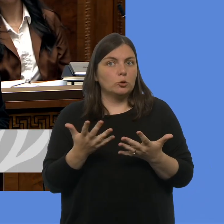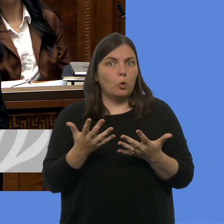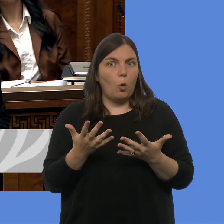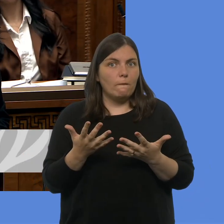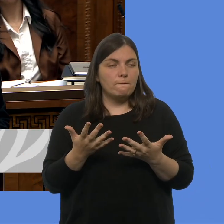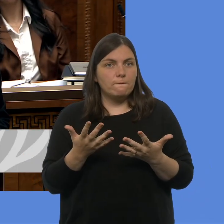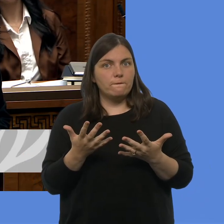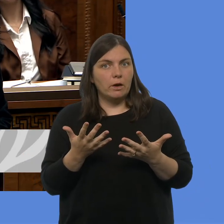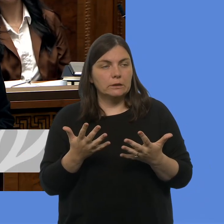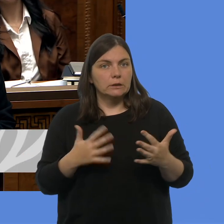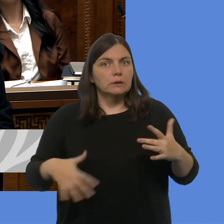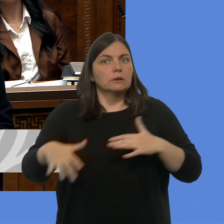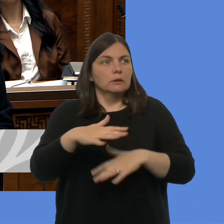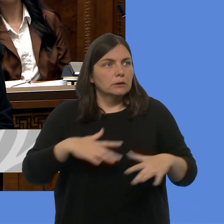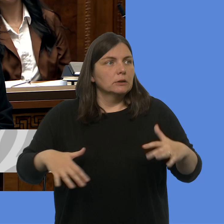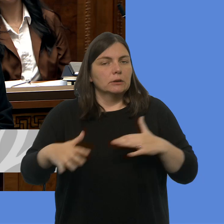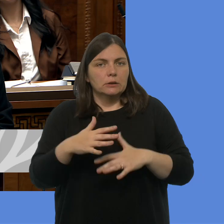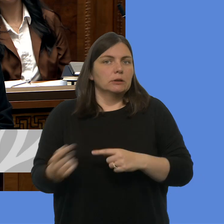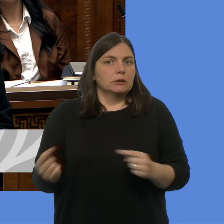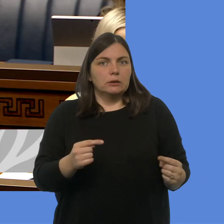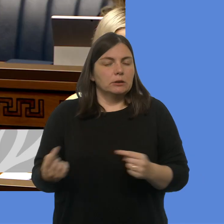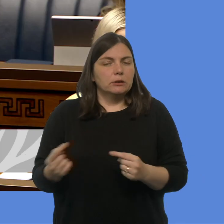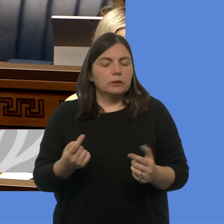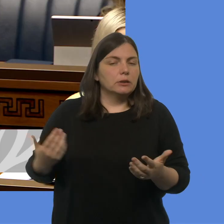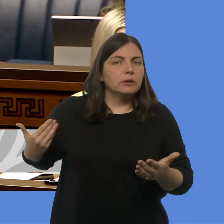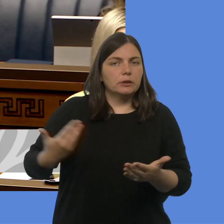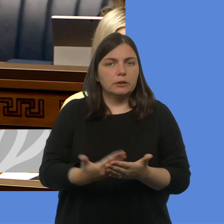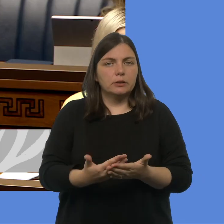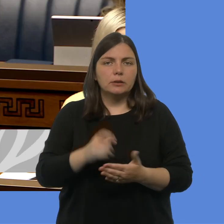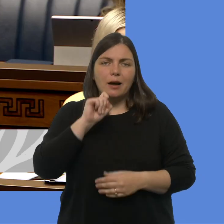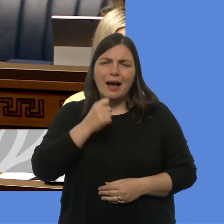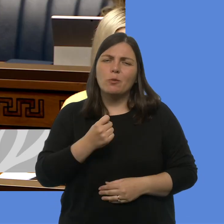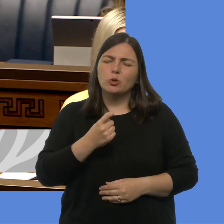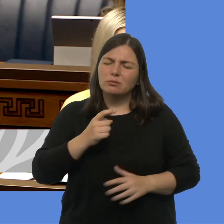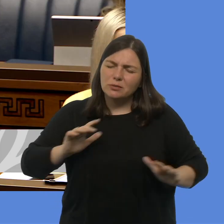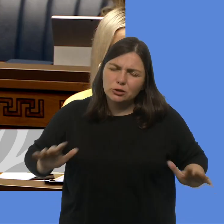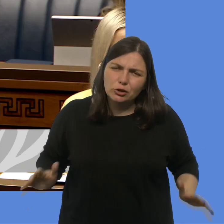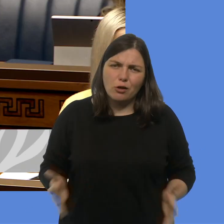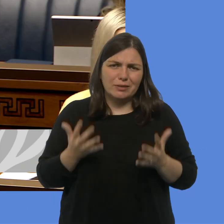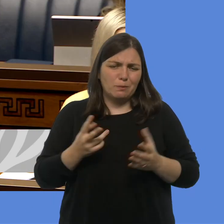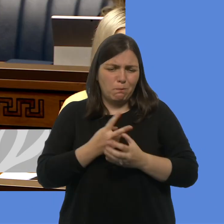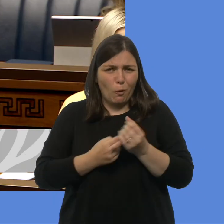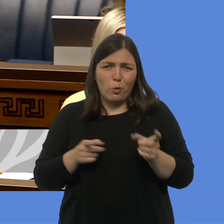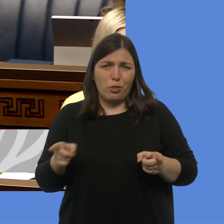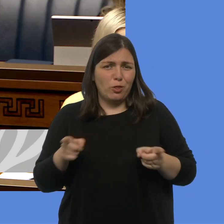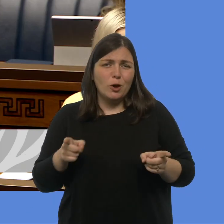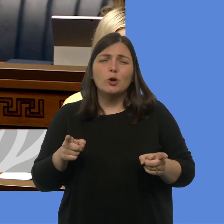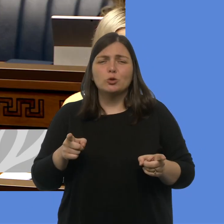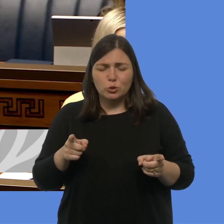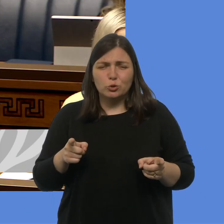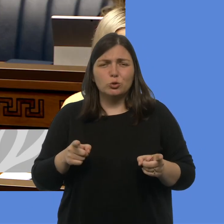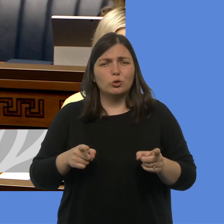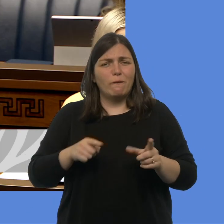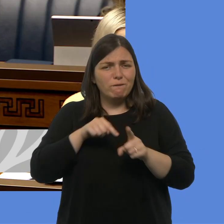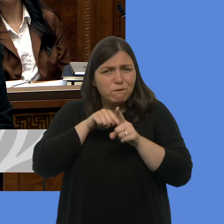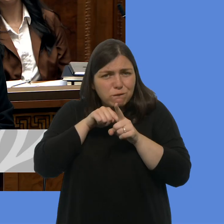has been announced, but I would absolutely urge all sides to faithfully implement the ceasefire agreement, and to do so and